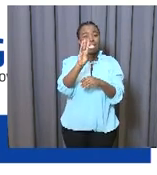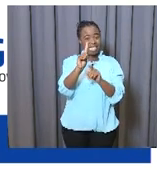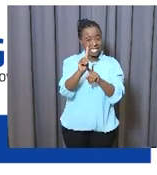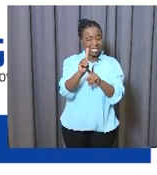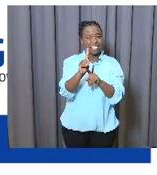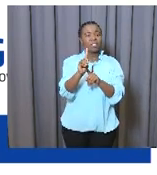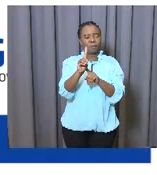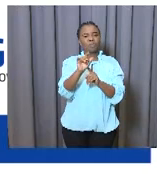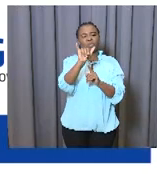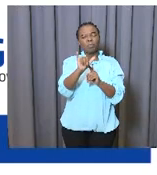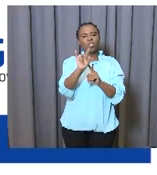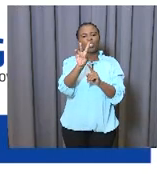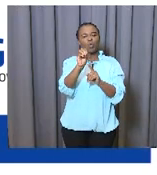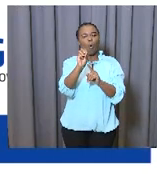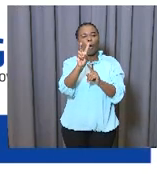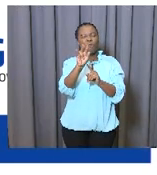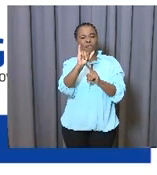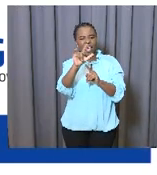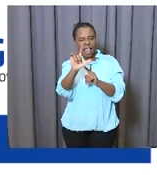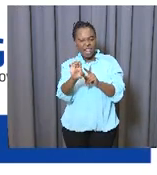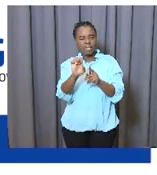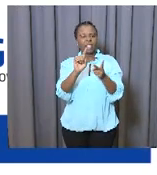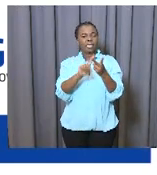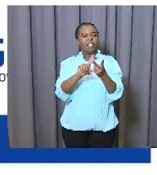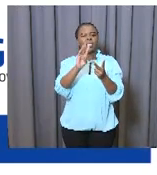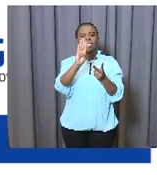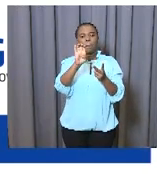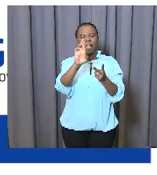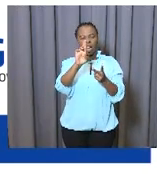like the Yeovil Berea